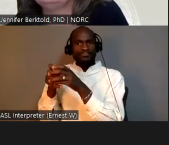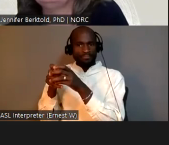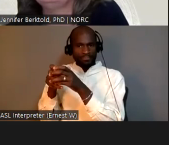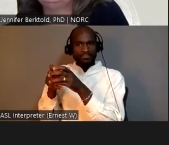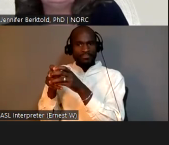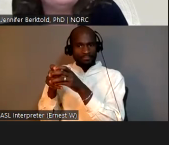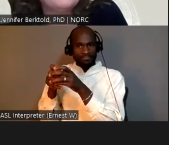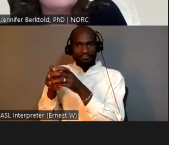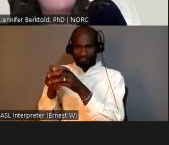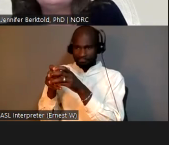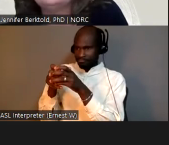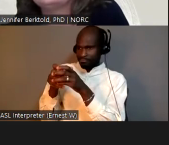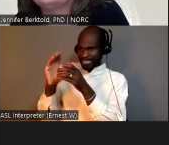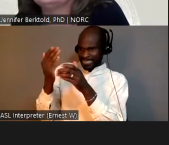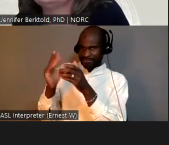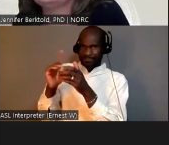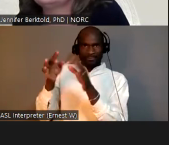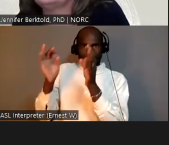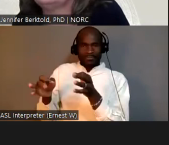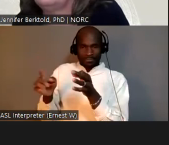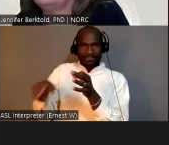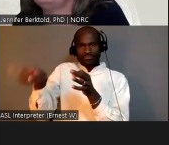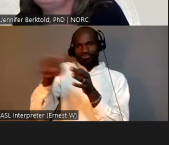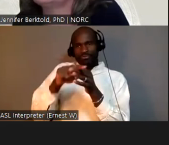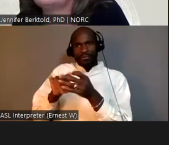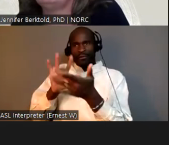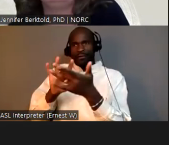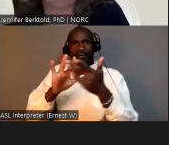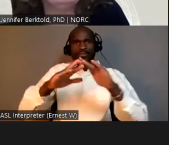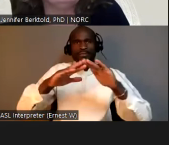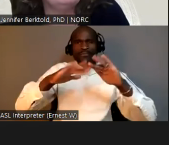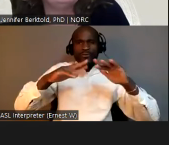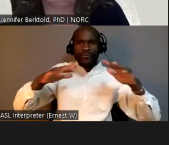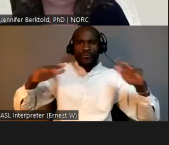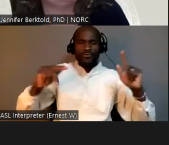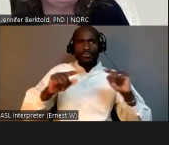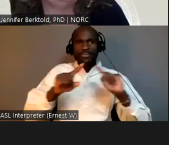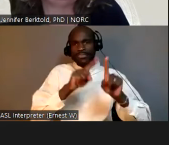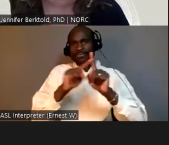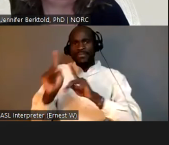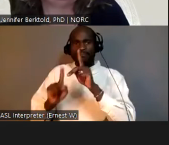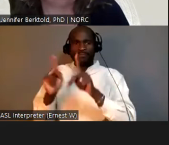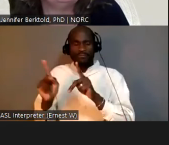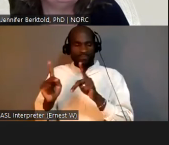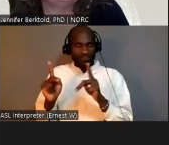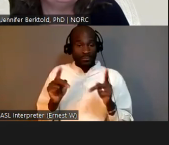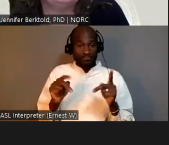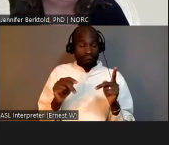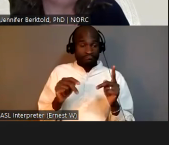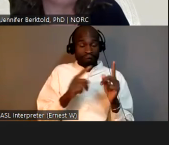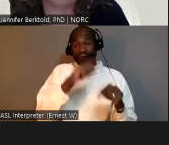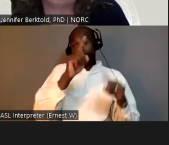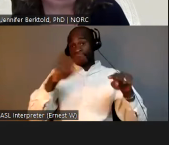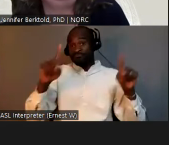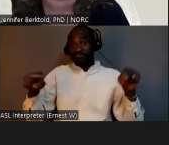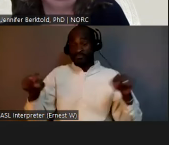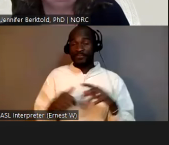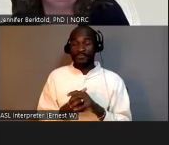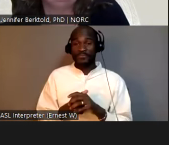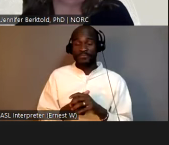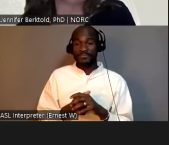reaching really diverse audiences. It looks like folks on the call have a number of different audiences that they're looking to reach.